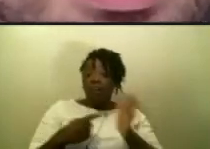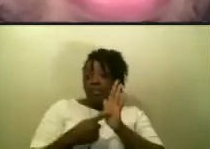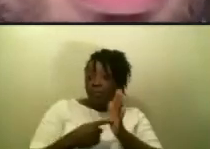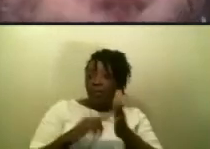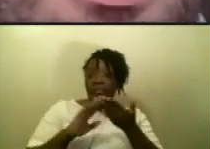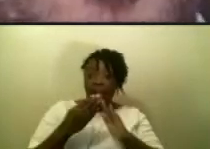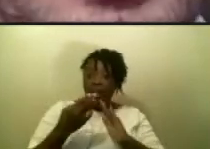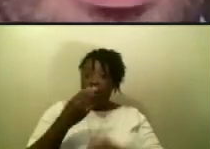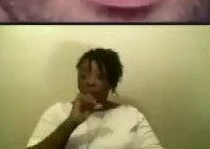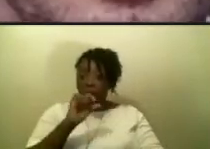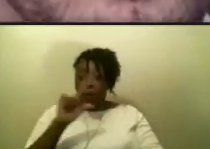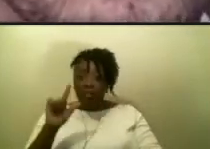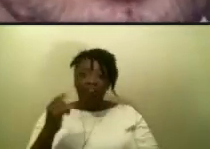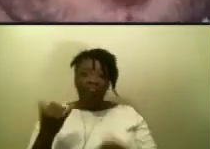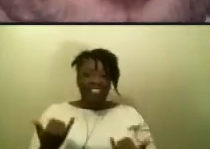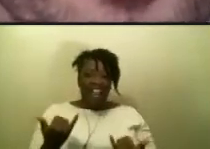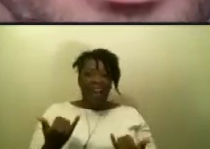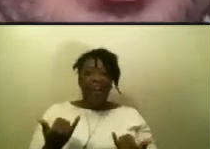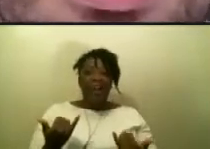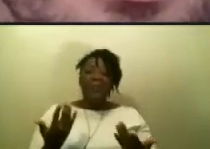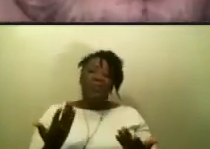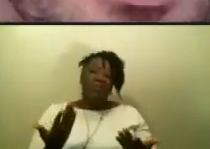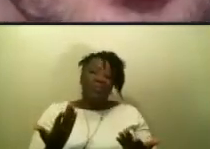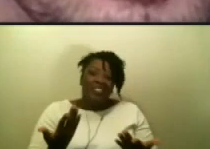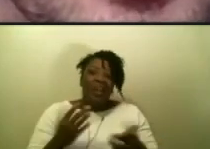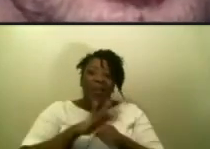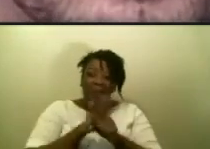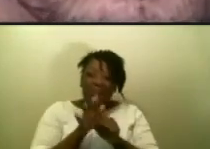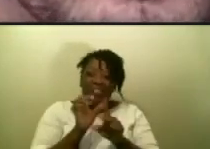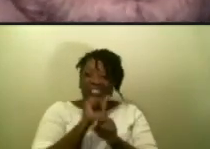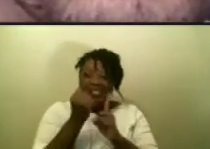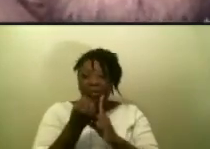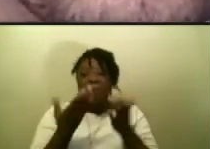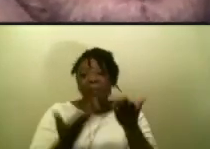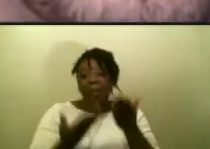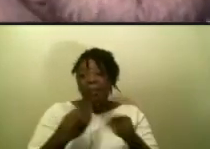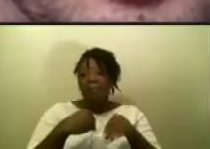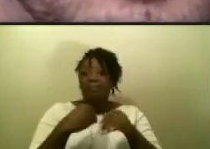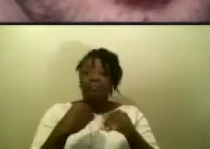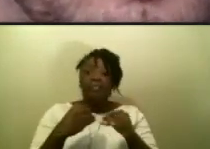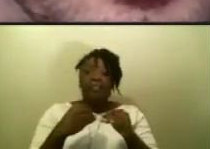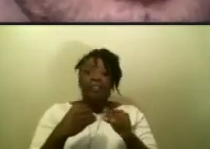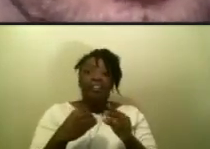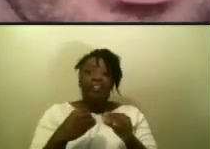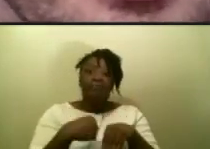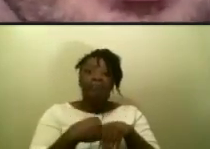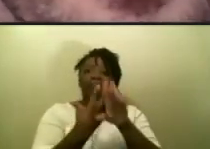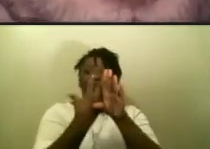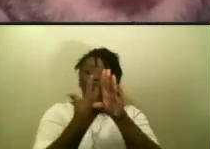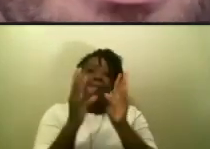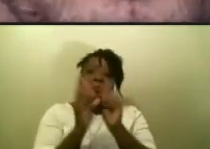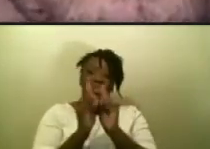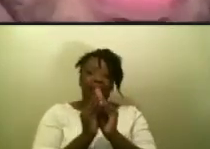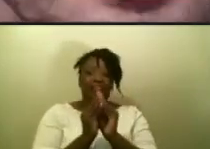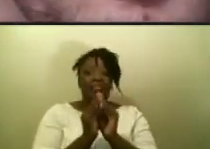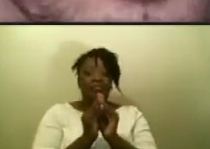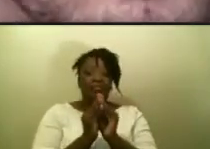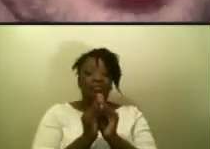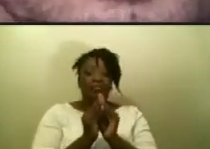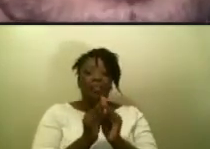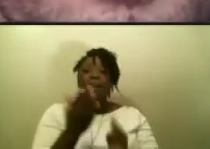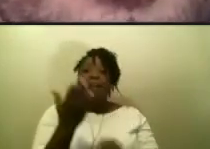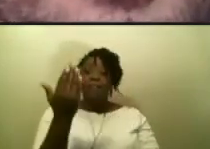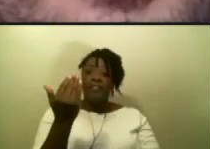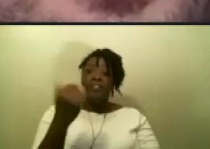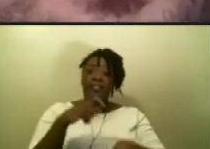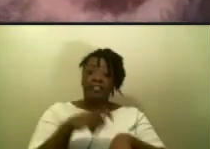Maybe in this era of COVID, that could take on a digital form that's not clear yet, and it'll be up to the commission to decide what that looks like. But 15 throughout the